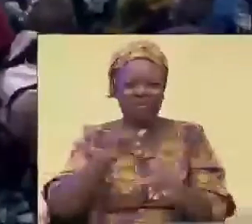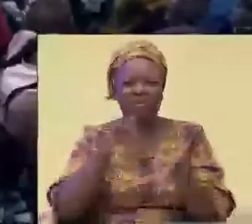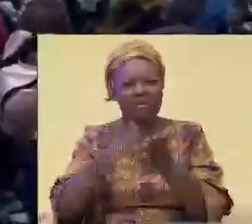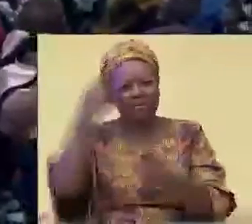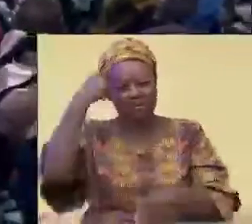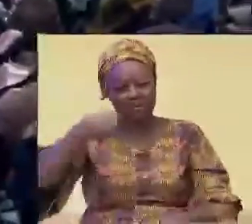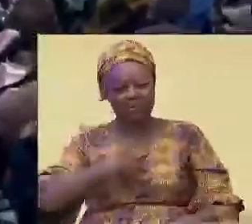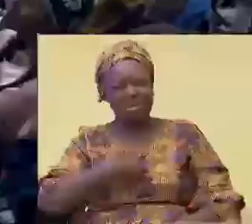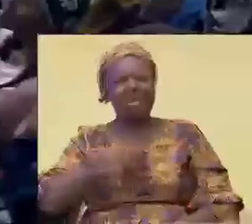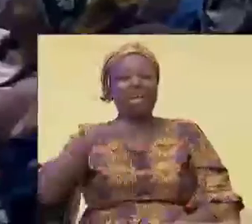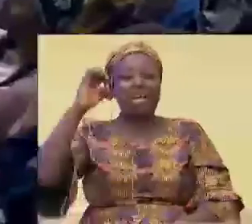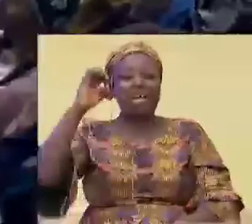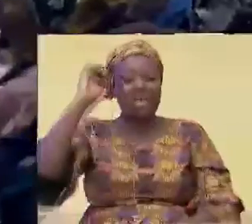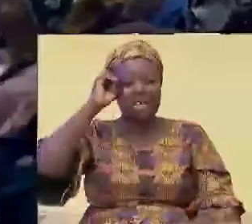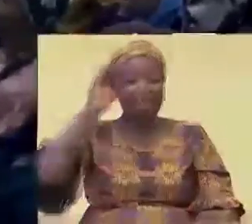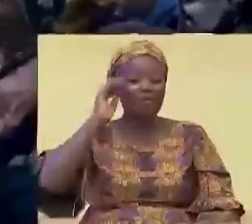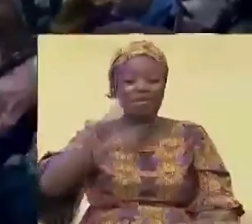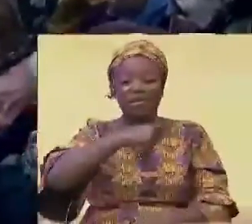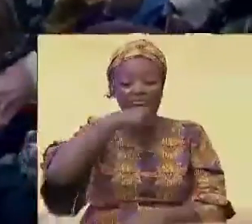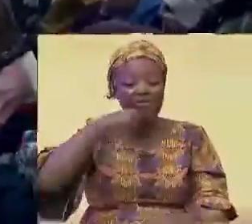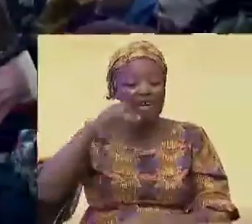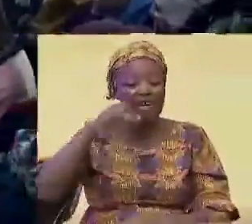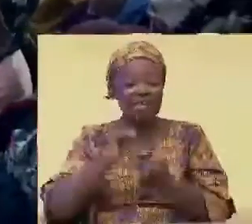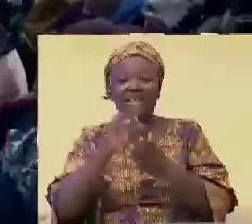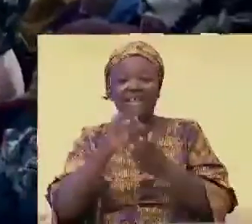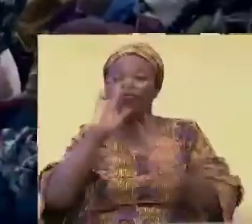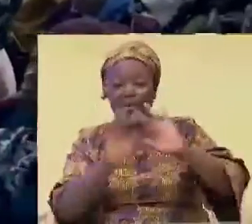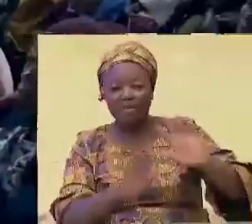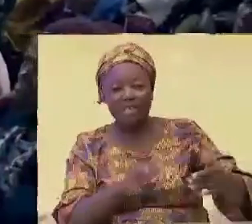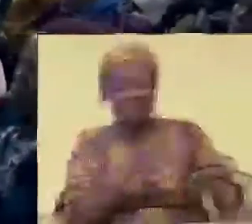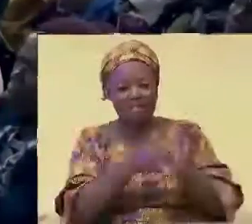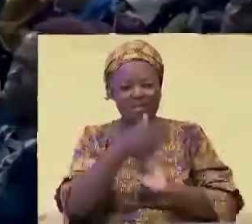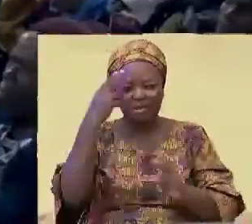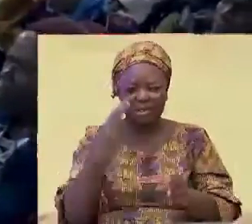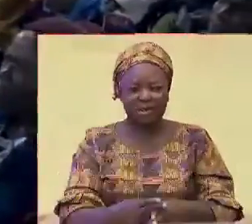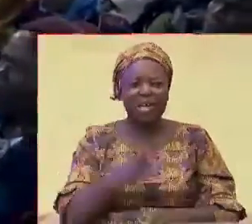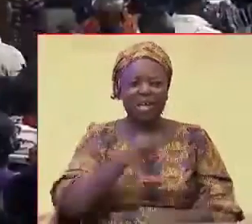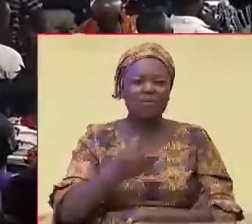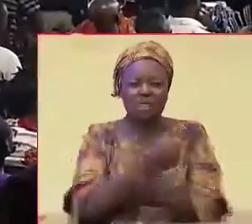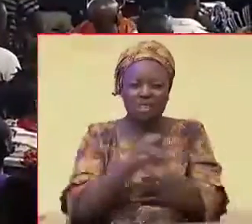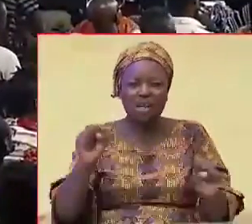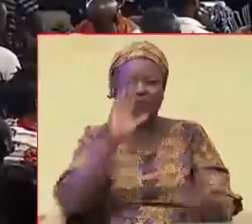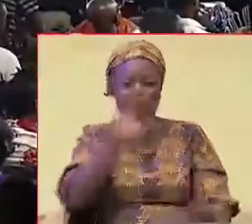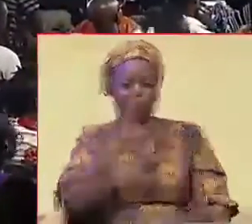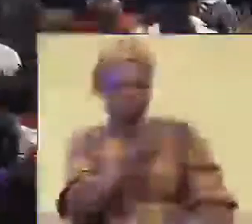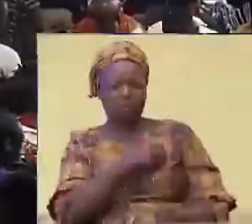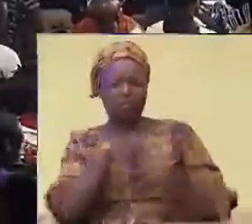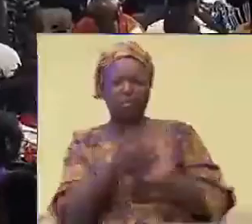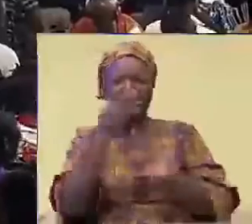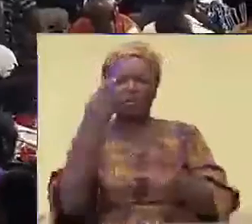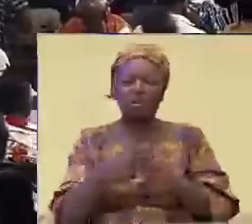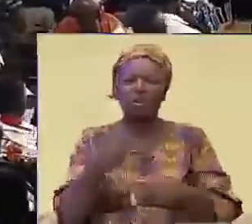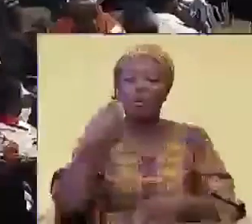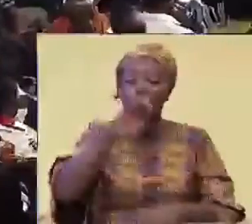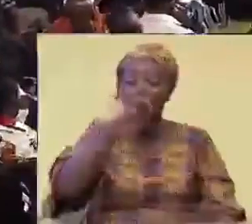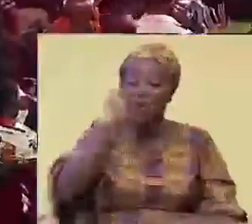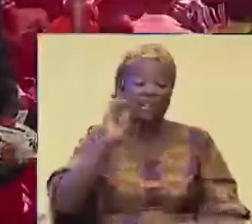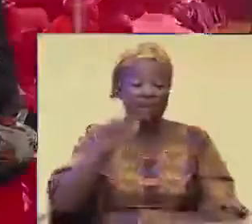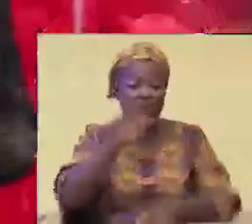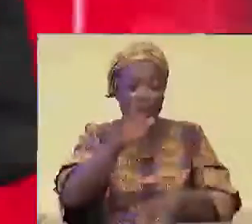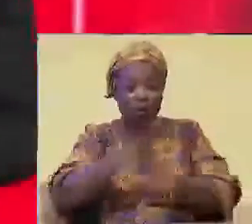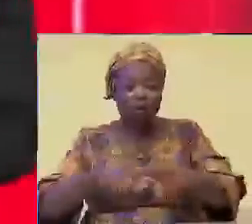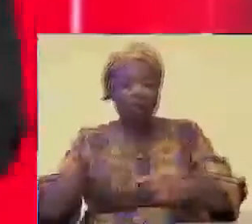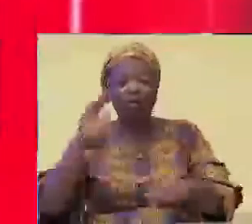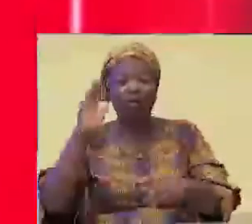He will dry the fountain. He will save your soul. Whosoever shall